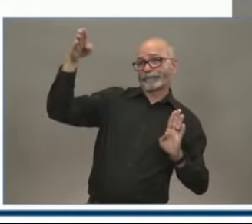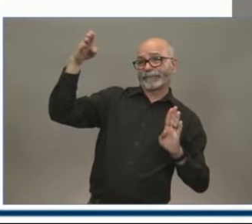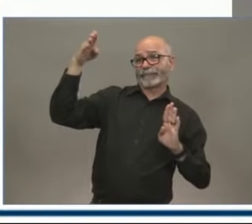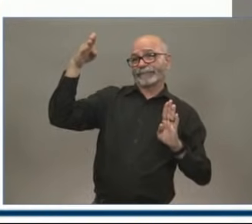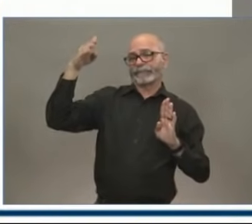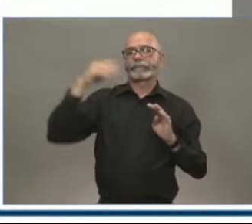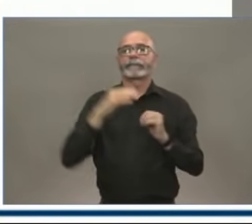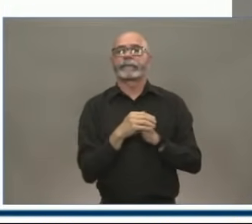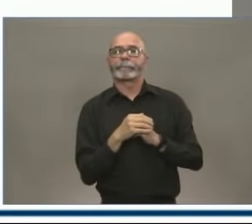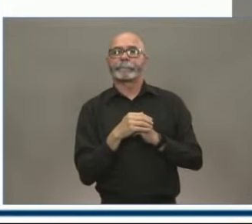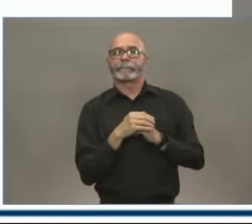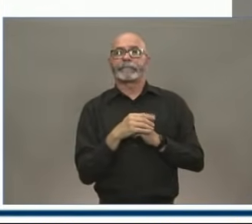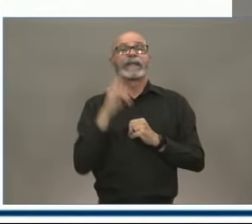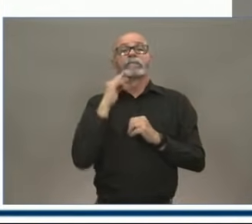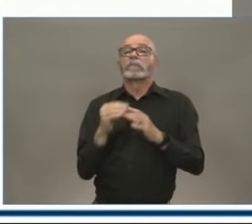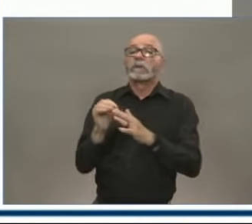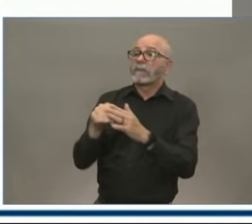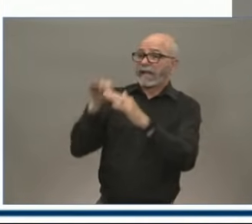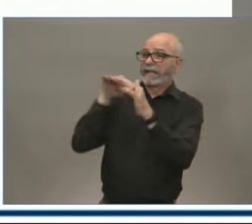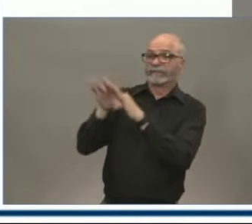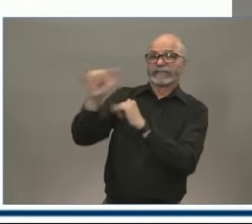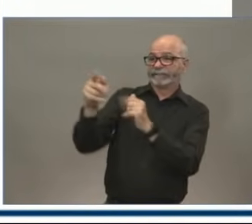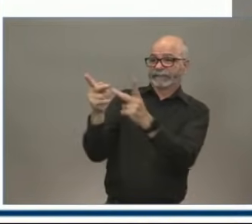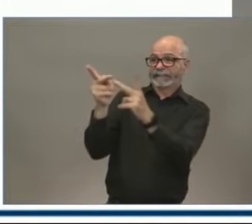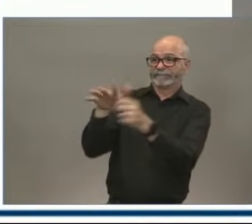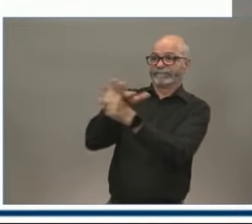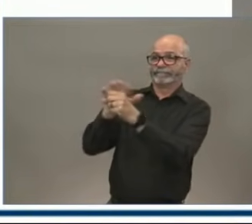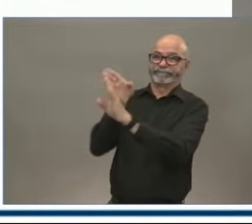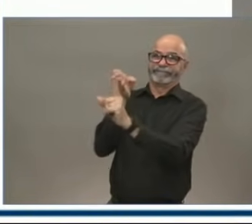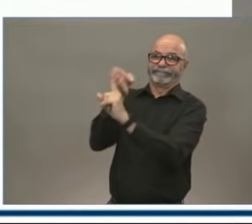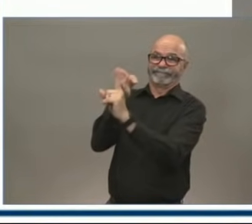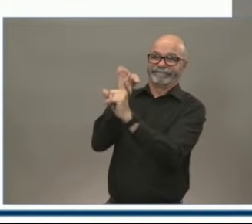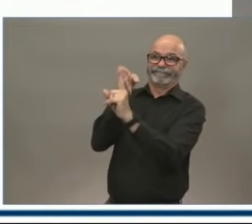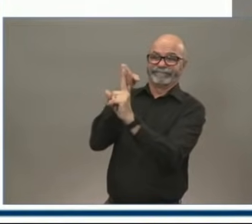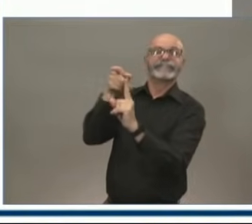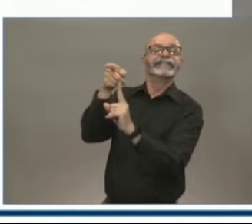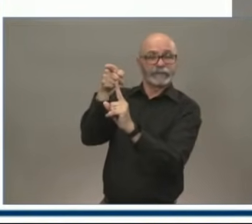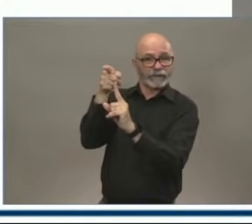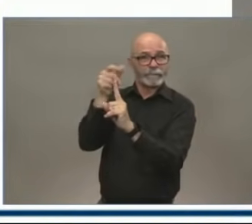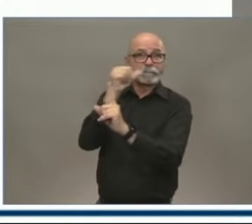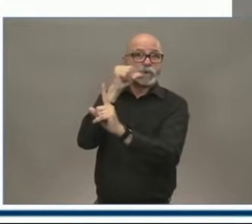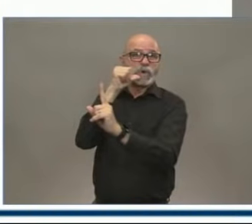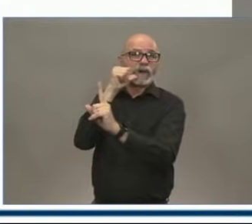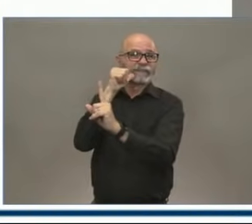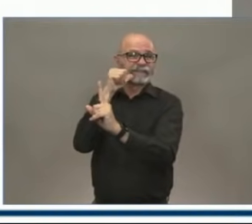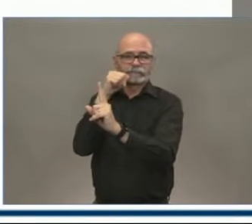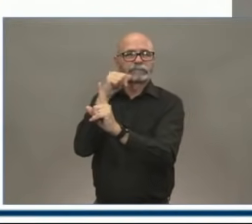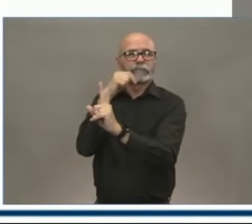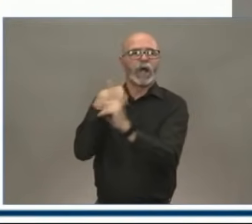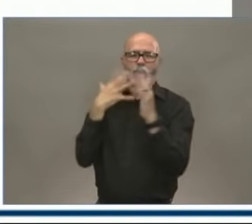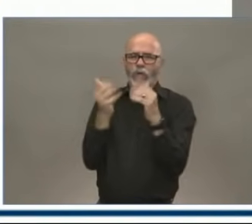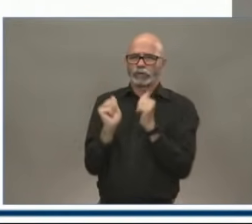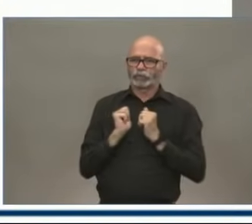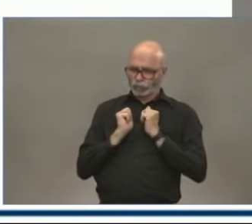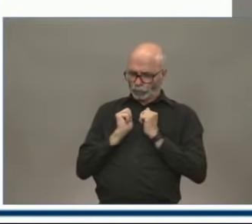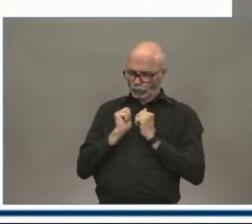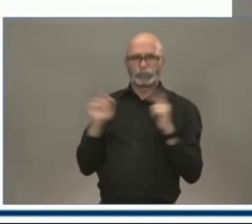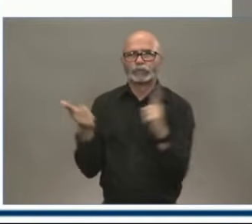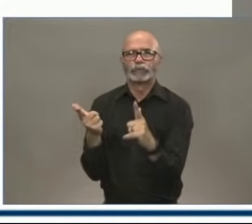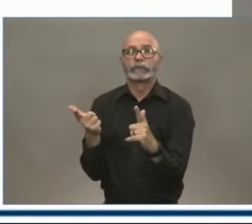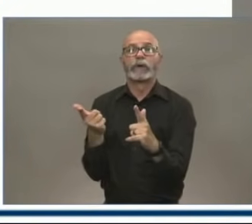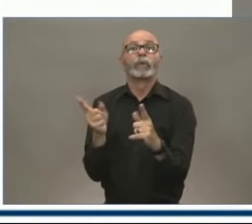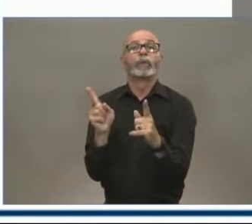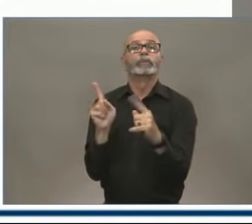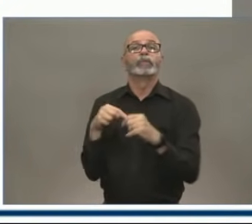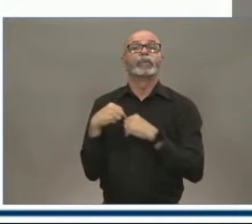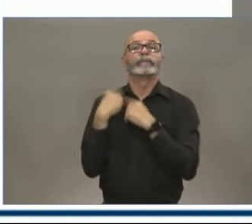in one of the late night bars or restaurants in the Halifax area, we want all those people to come forward. And we've had 8,300 people do